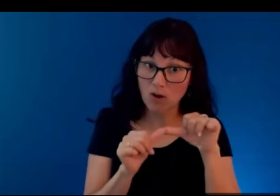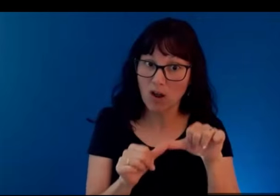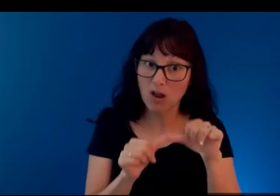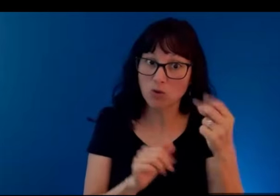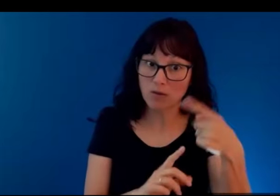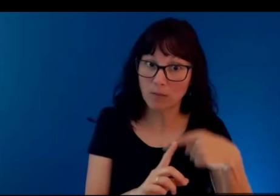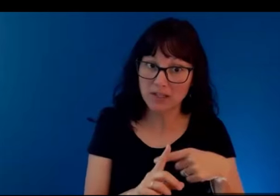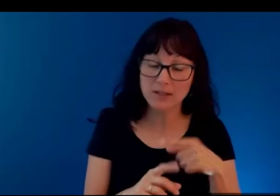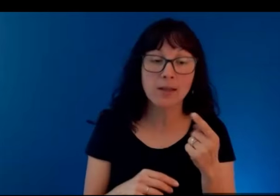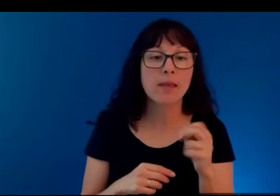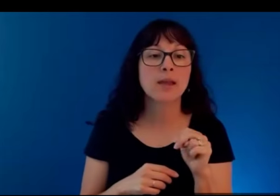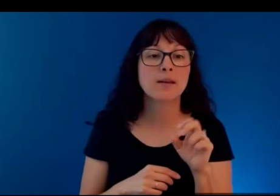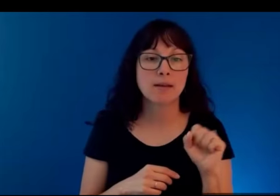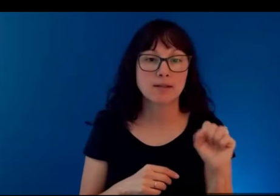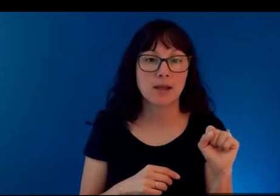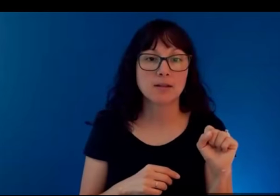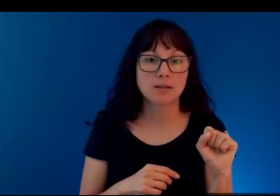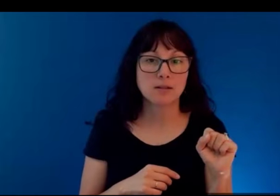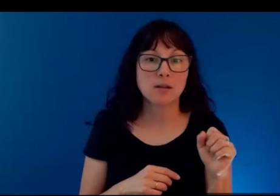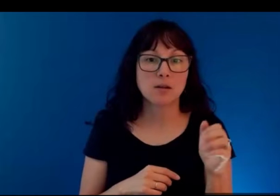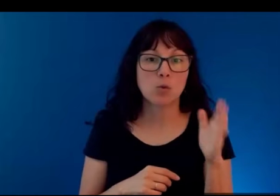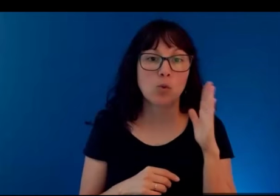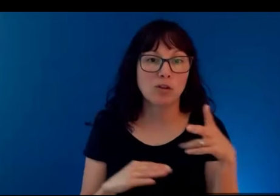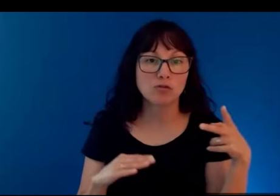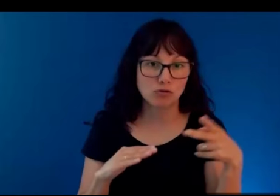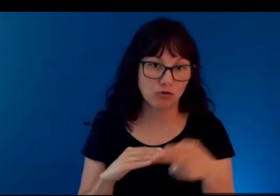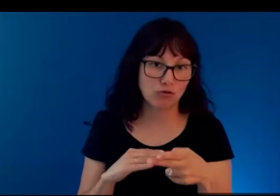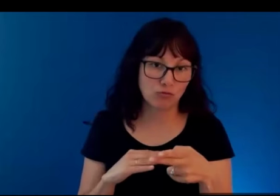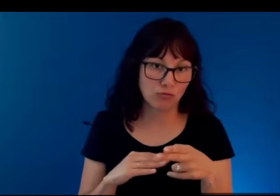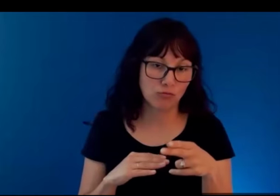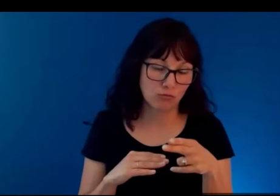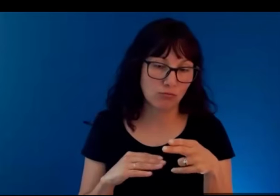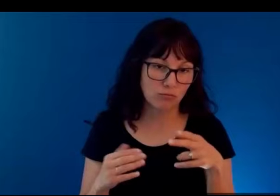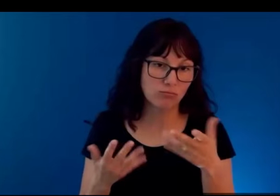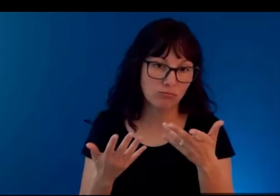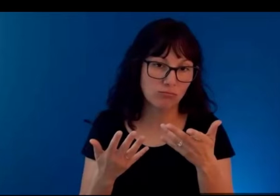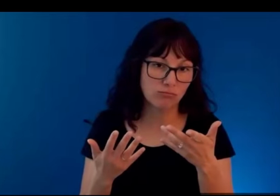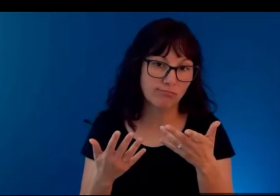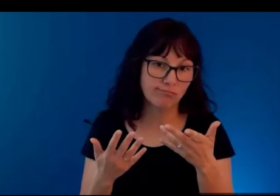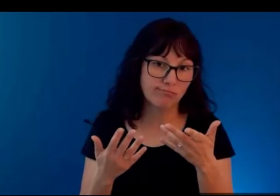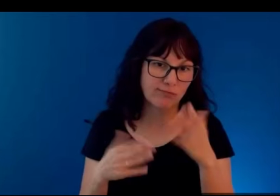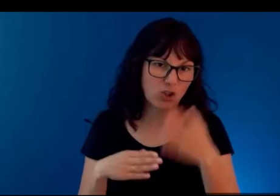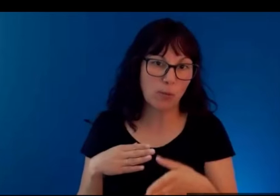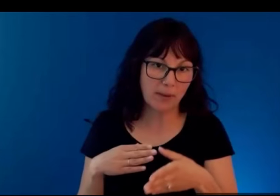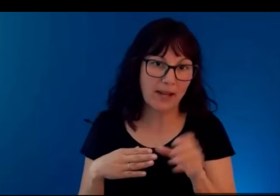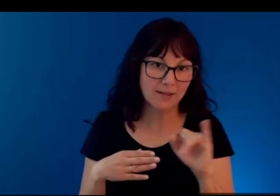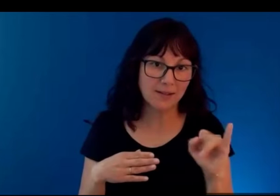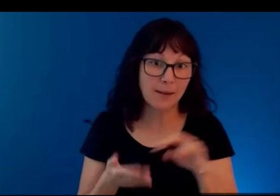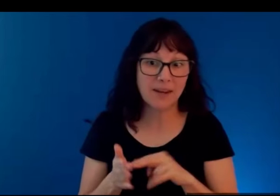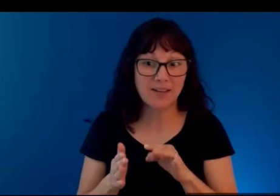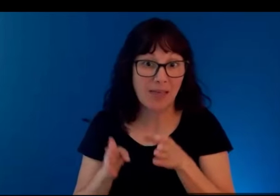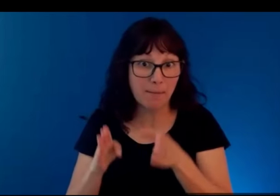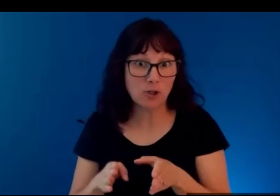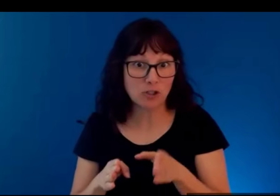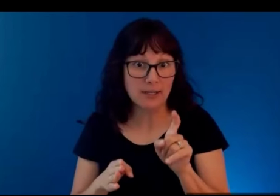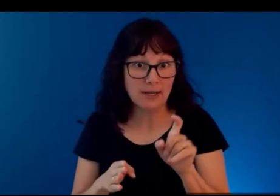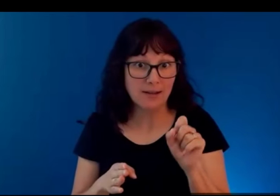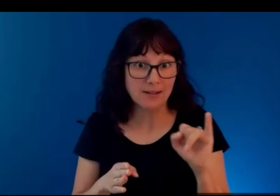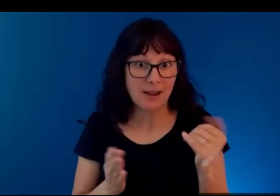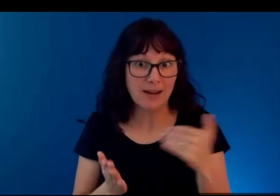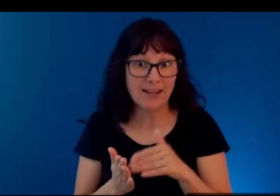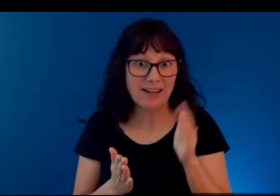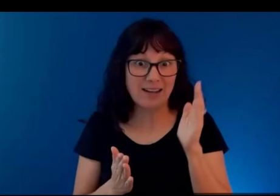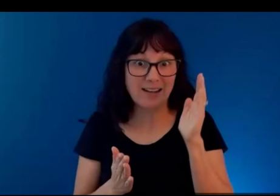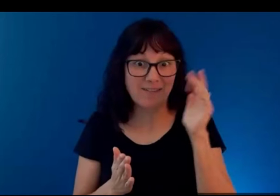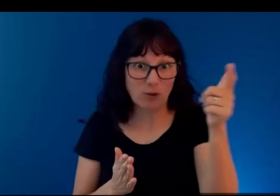at that point, Social Security will terminate their SSI, meaning if they need SSI again in the future,